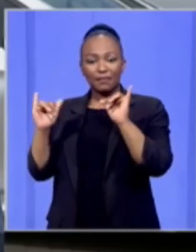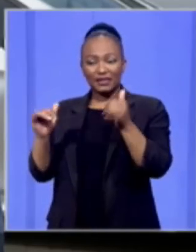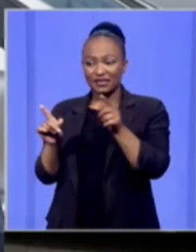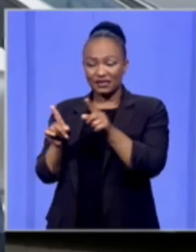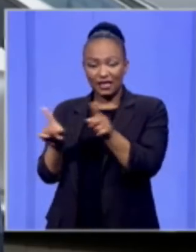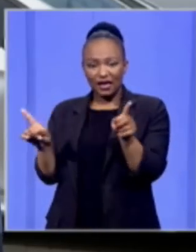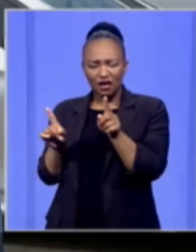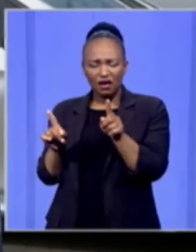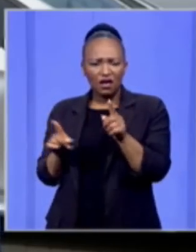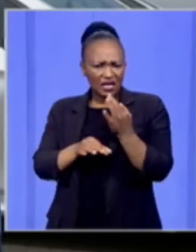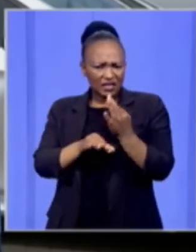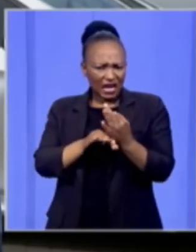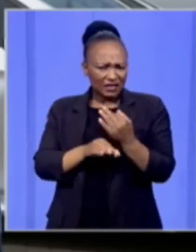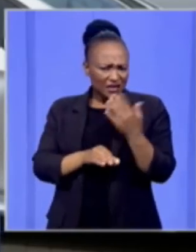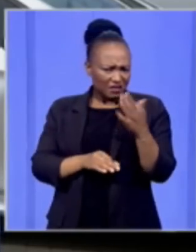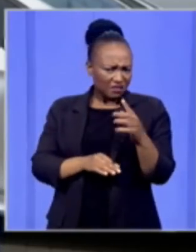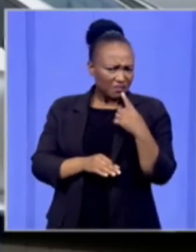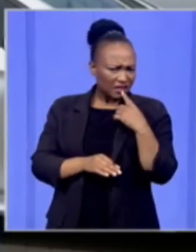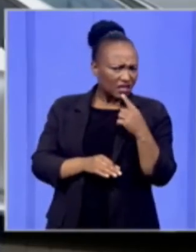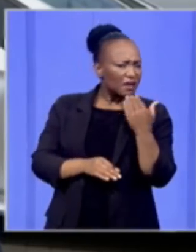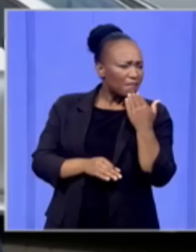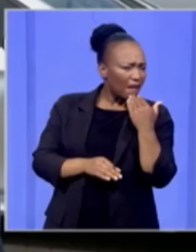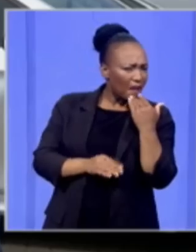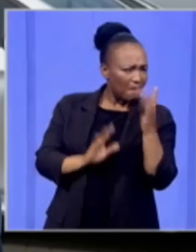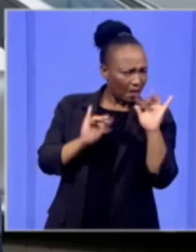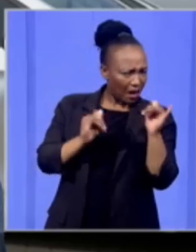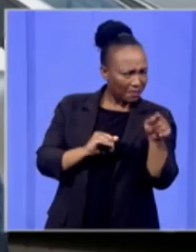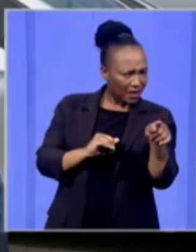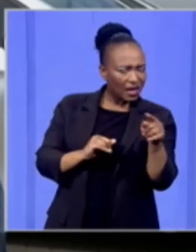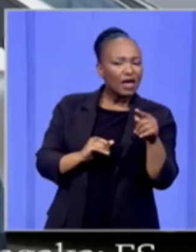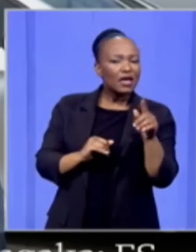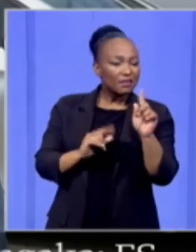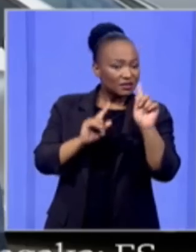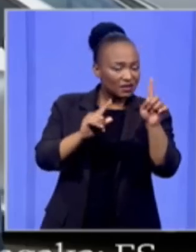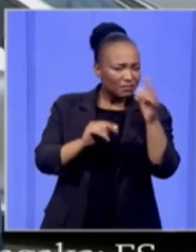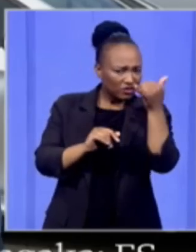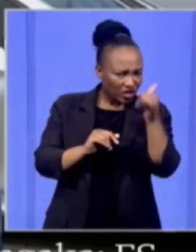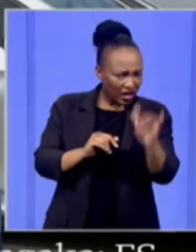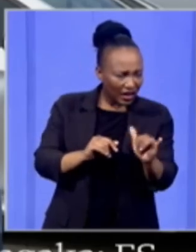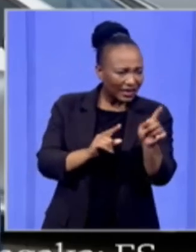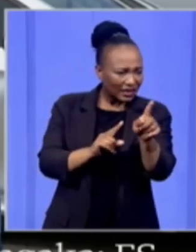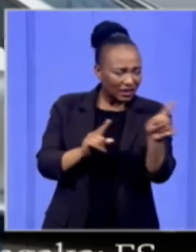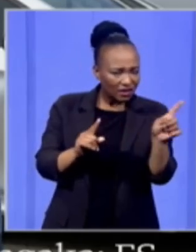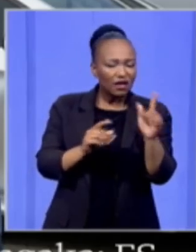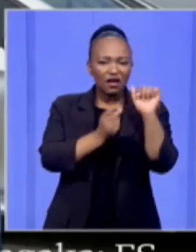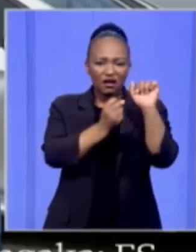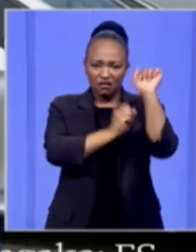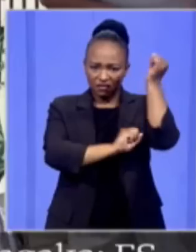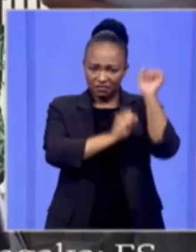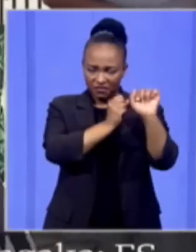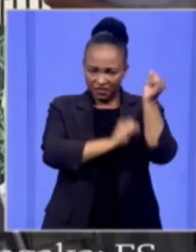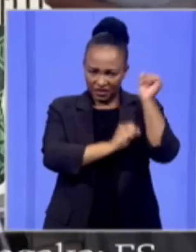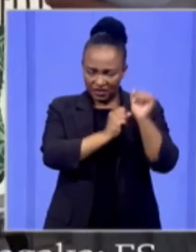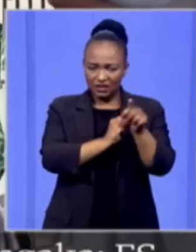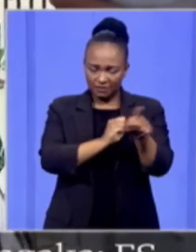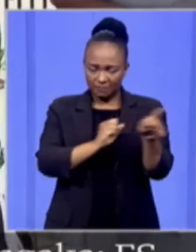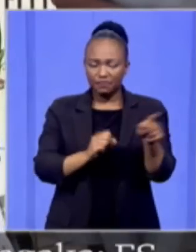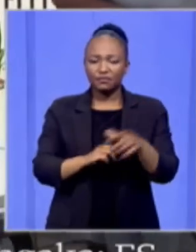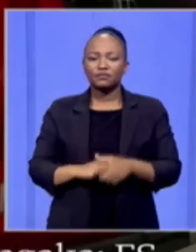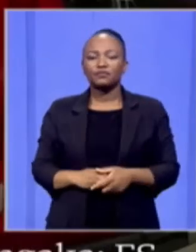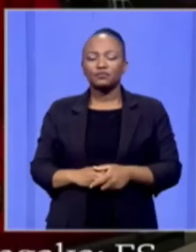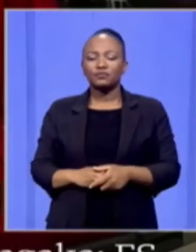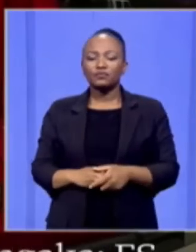ke tsebe ke mama ba ke ba ye go tsona zio checkwa nala ba zenzwa khona kuko le mona mo di etswang teng mme wa baahi